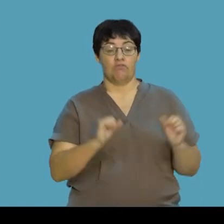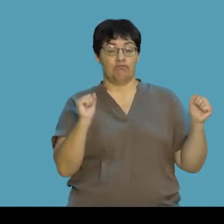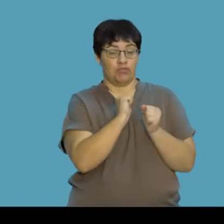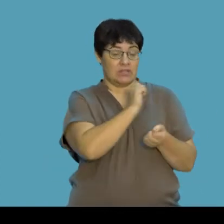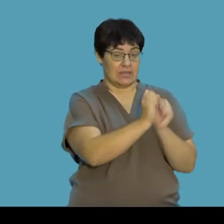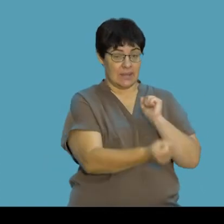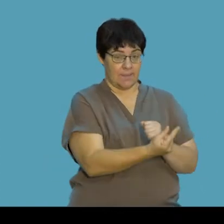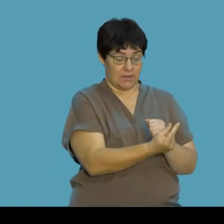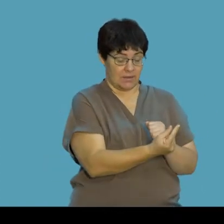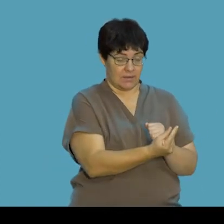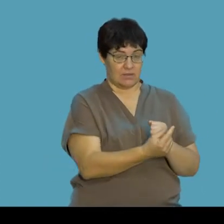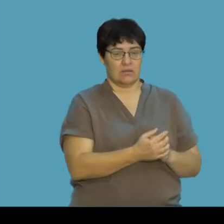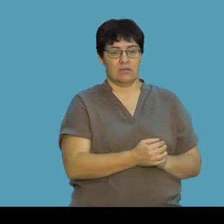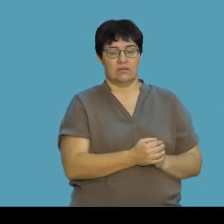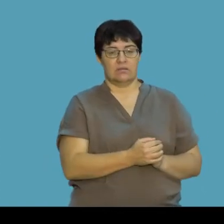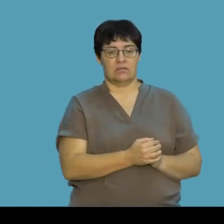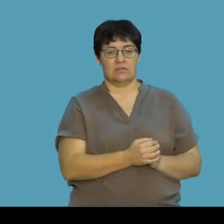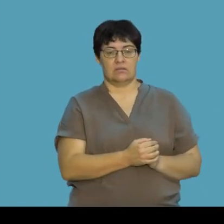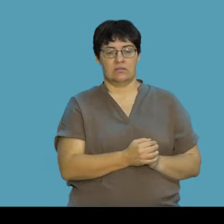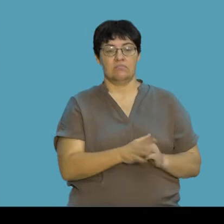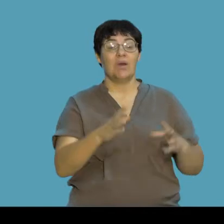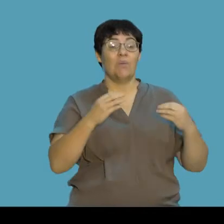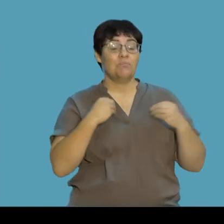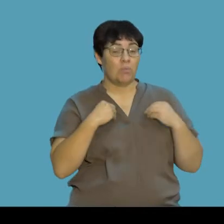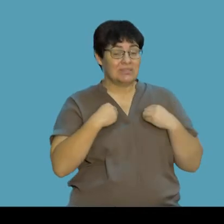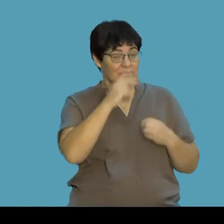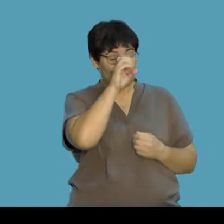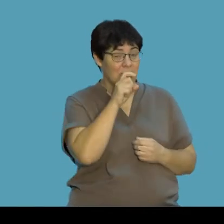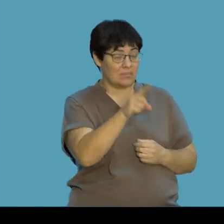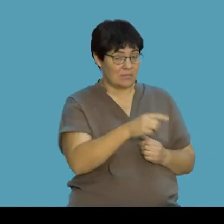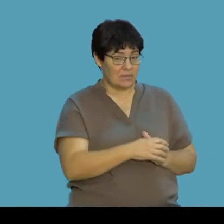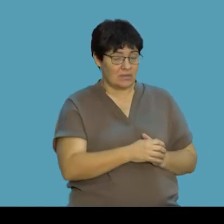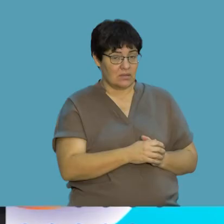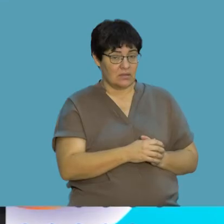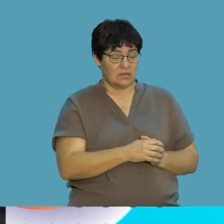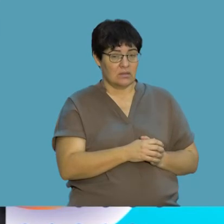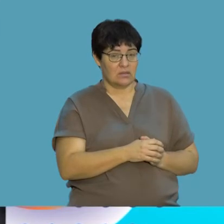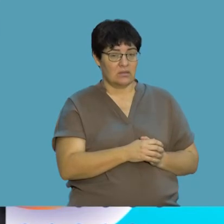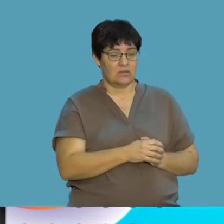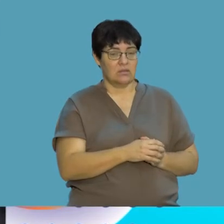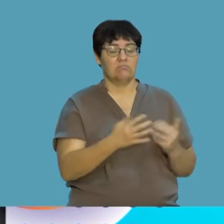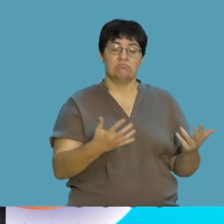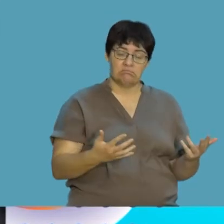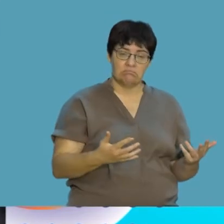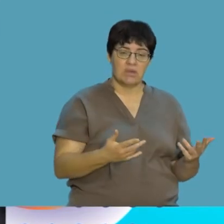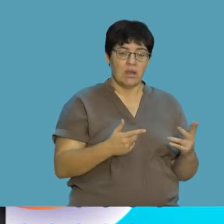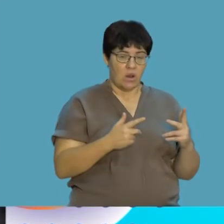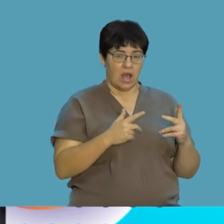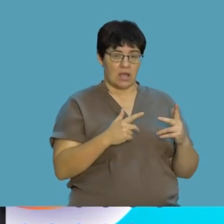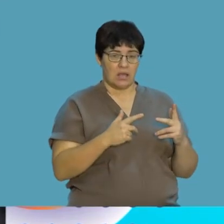freezing occurs, it means that, remember, in terms of properties, the particles in a liquid, they're